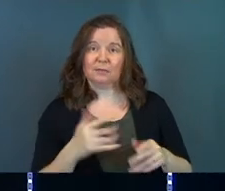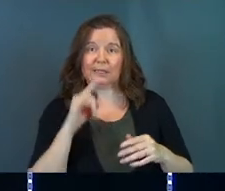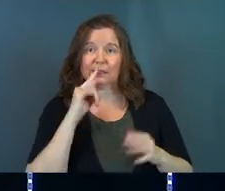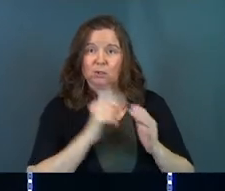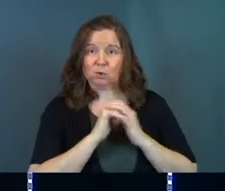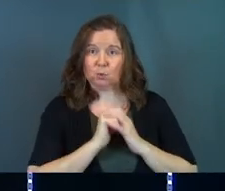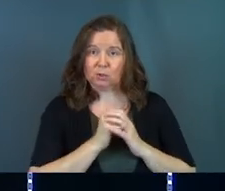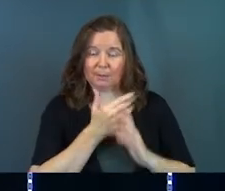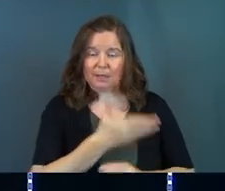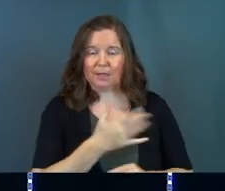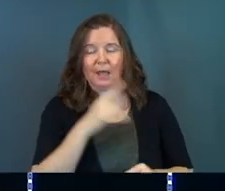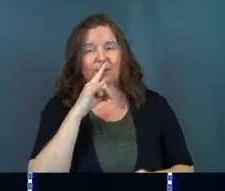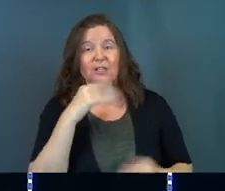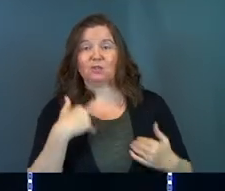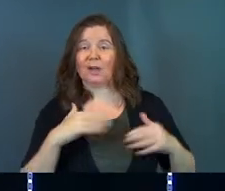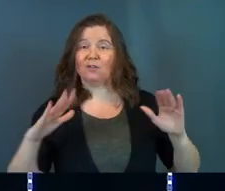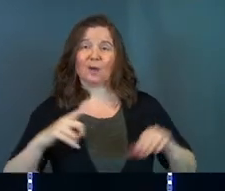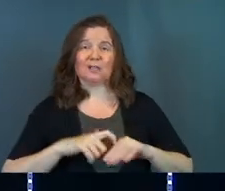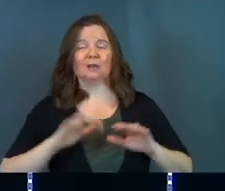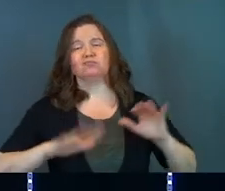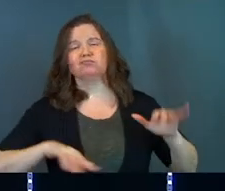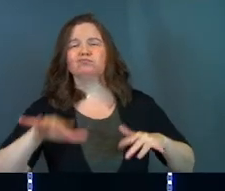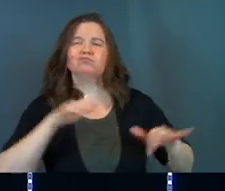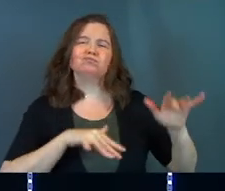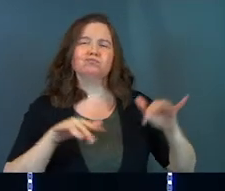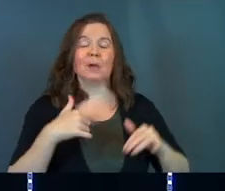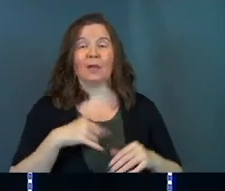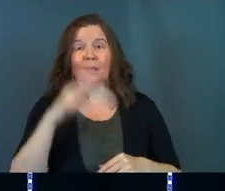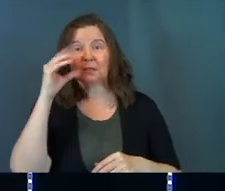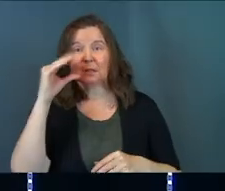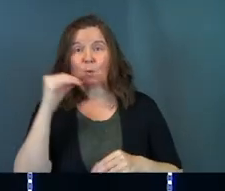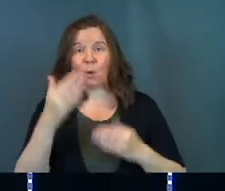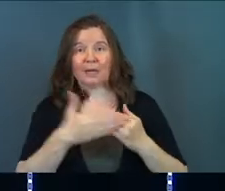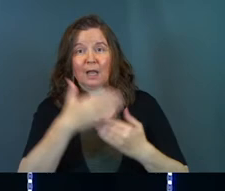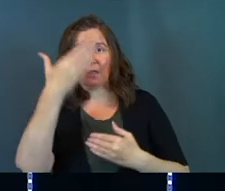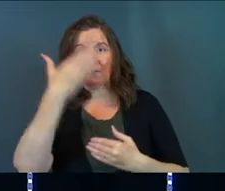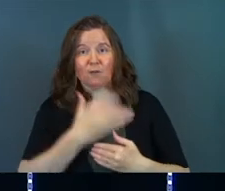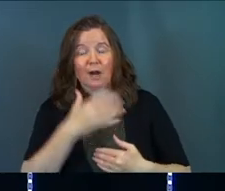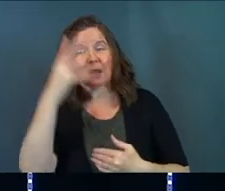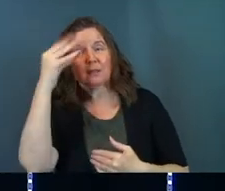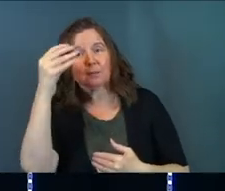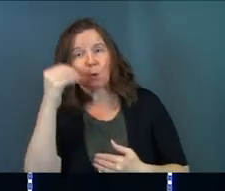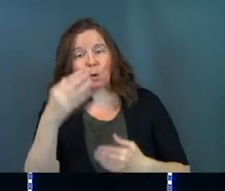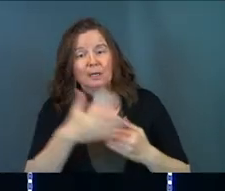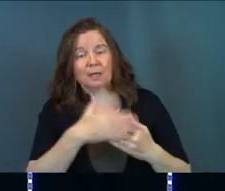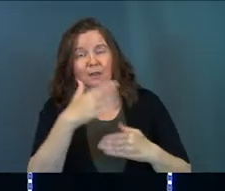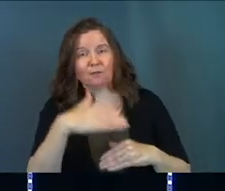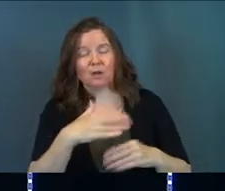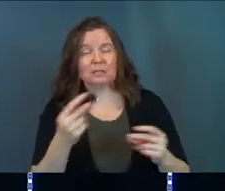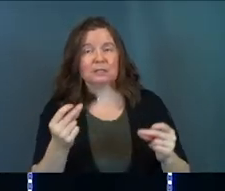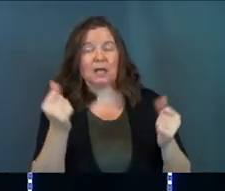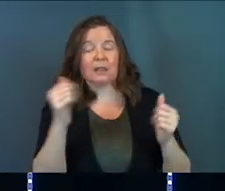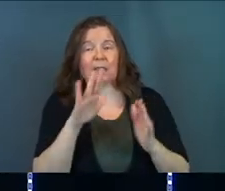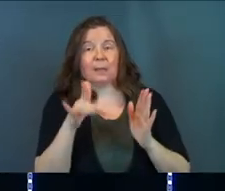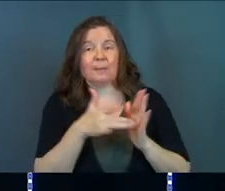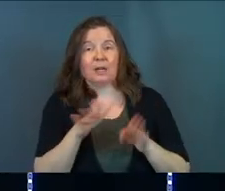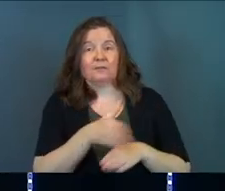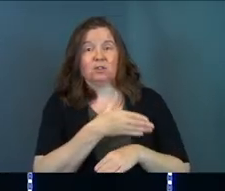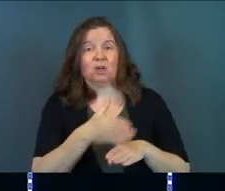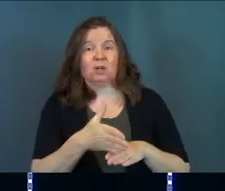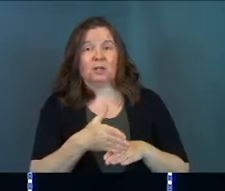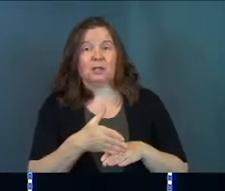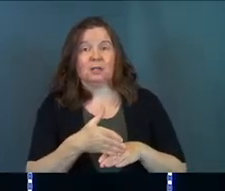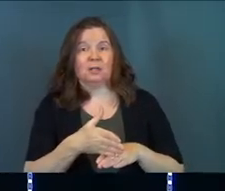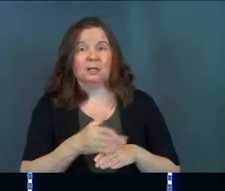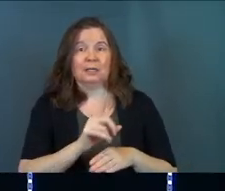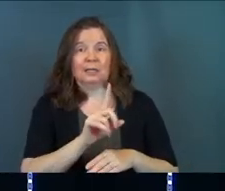of kids' worship in there. And the kids are having a great time. And there's this little boy up near the front. And the little boy up near the front, suddenly in the middle of the song,